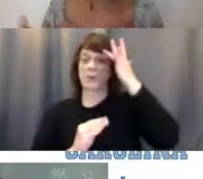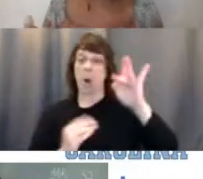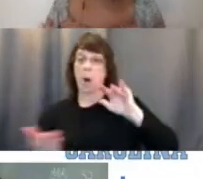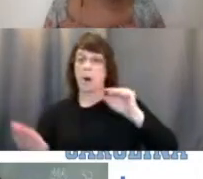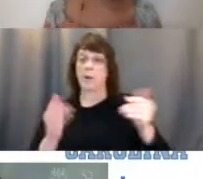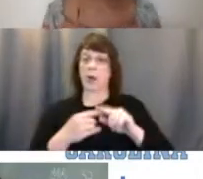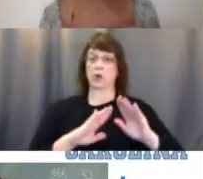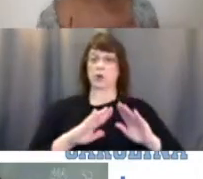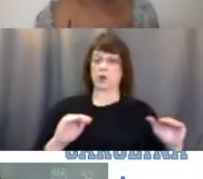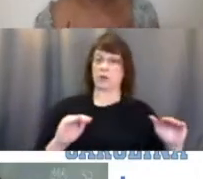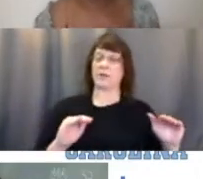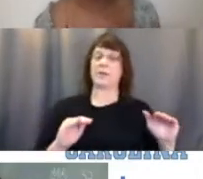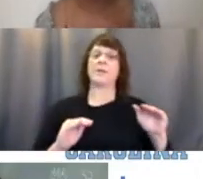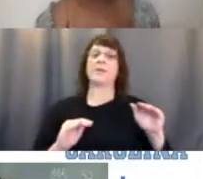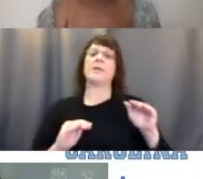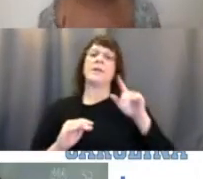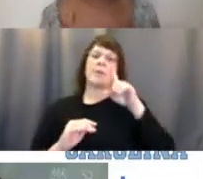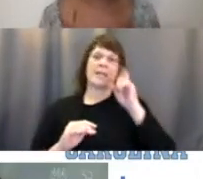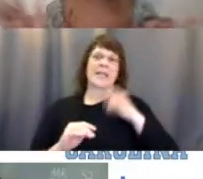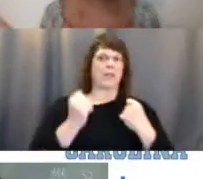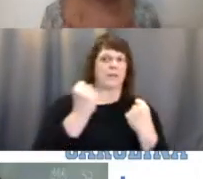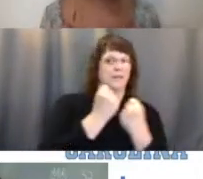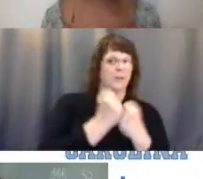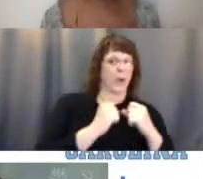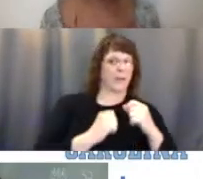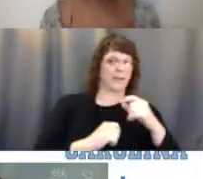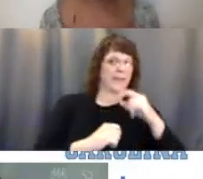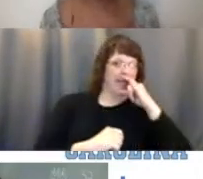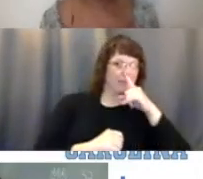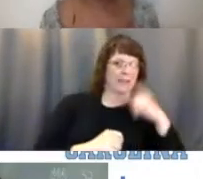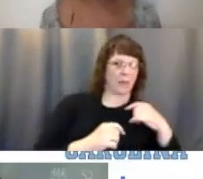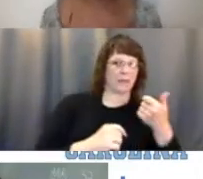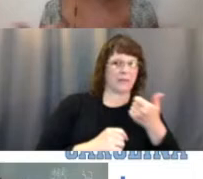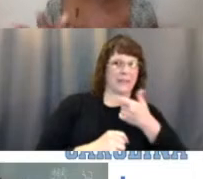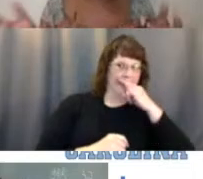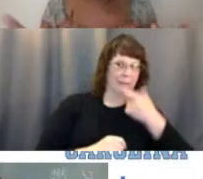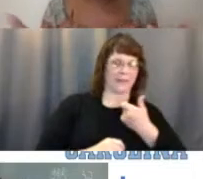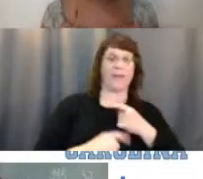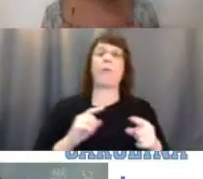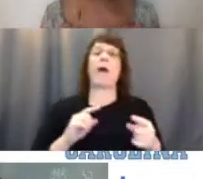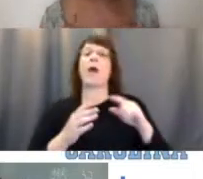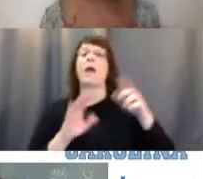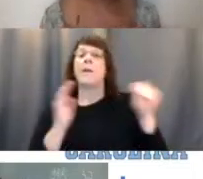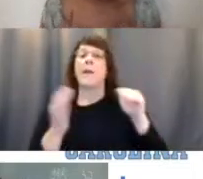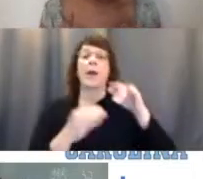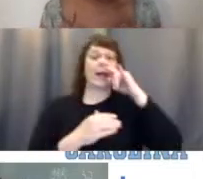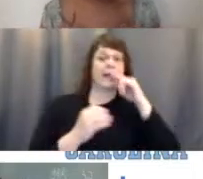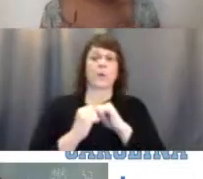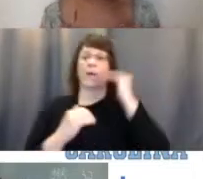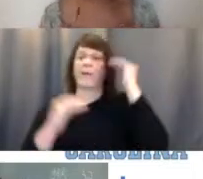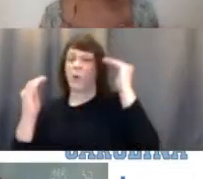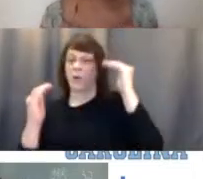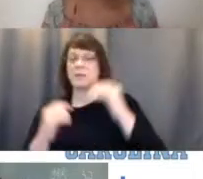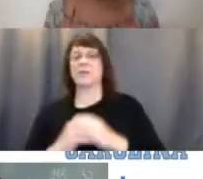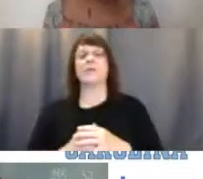was rooting for the kids. But it was just a little project comparing kids and adults in a puzzle. And since then, I've just